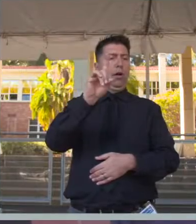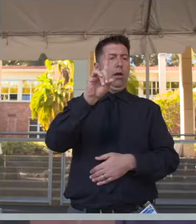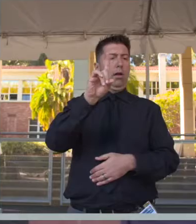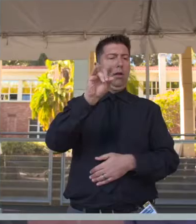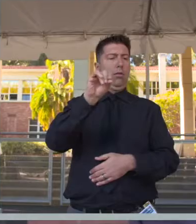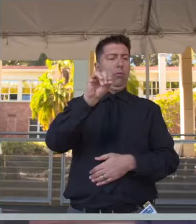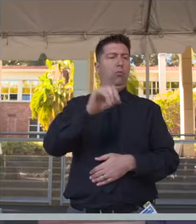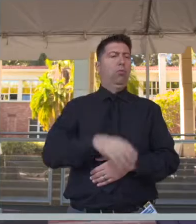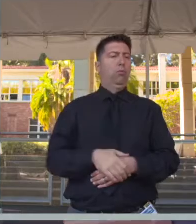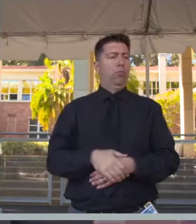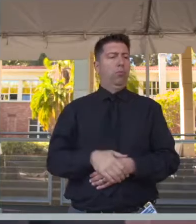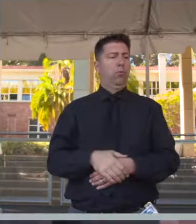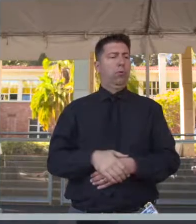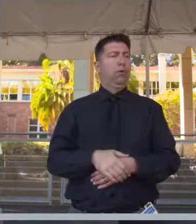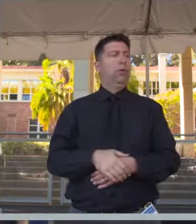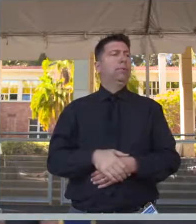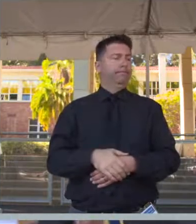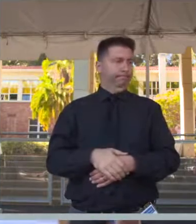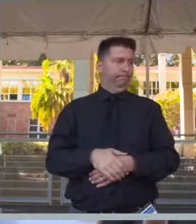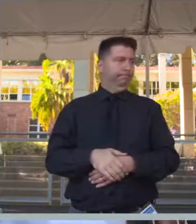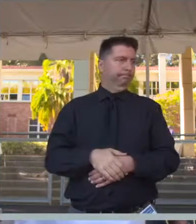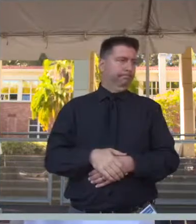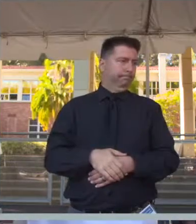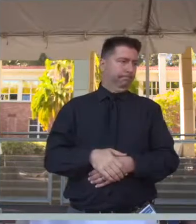Julia Lee.